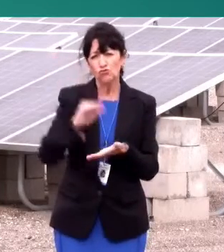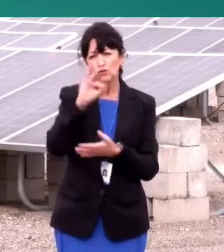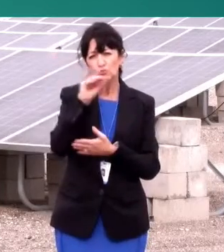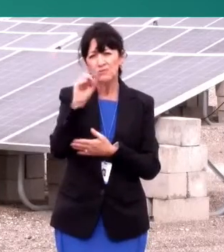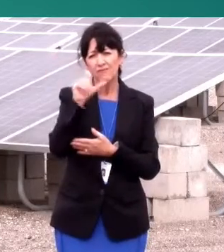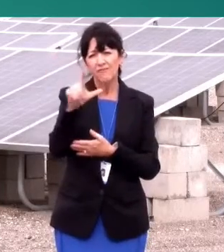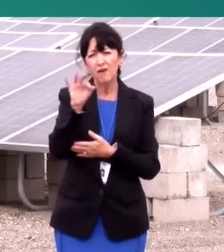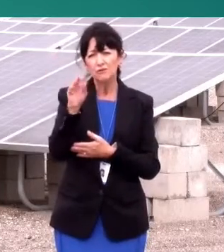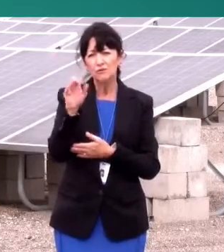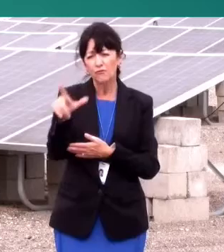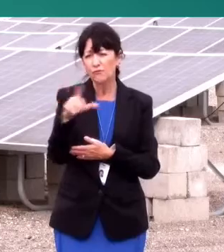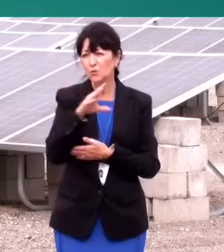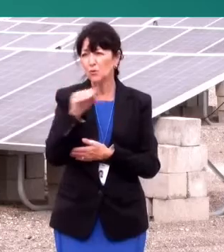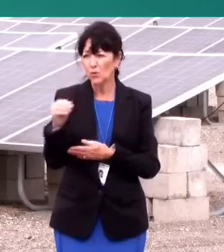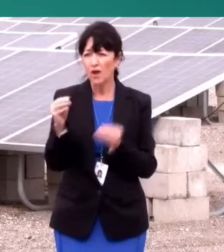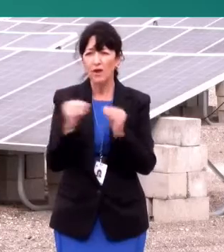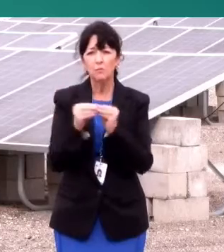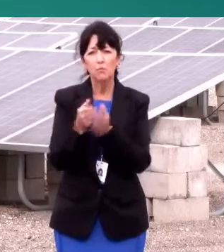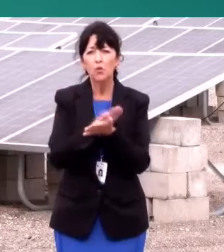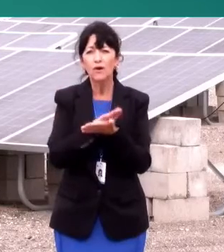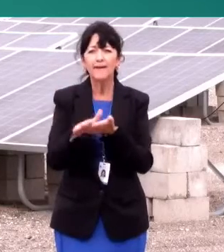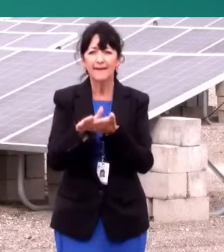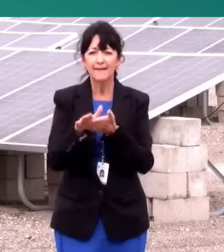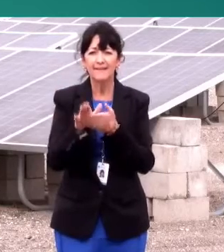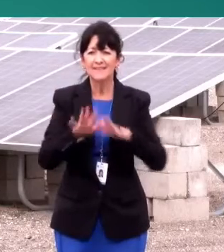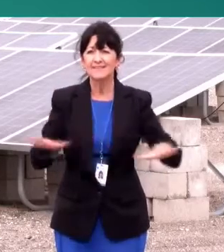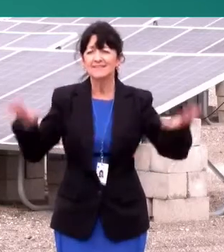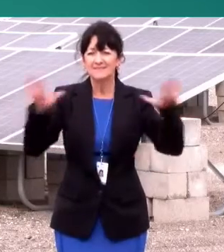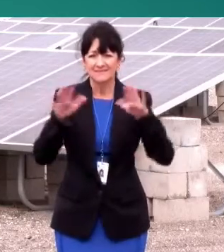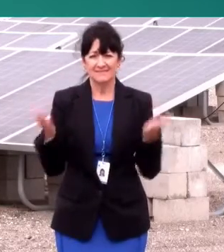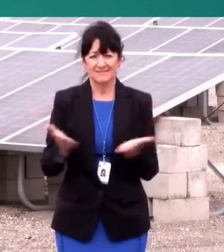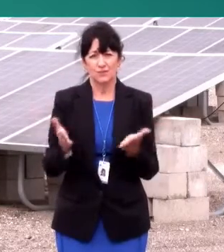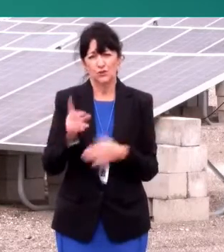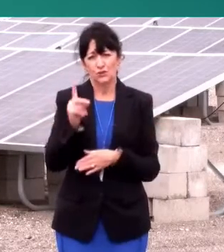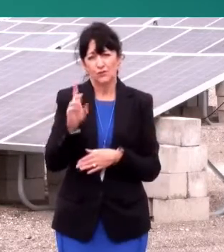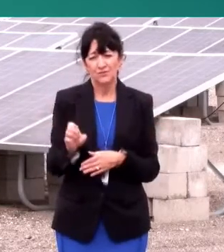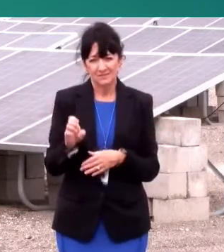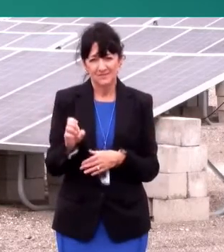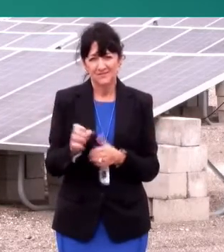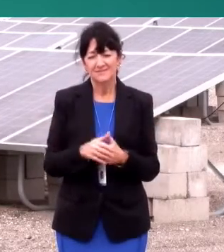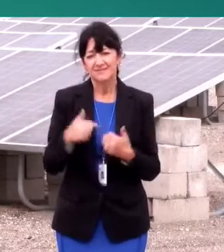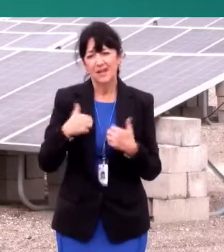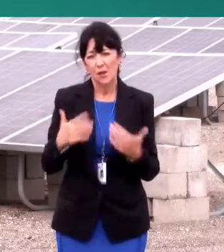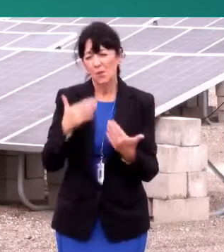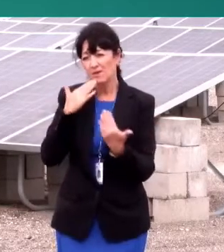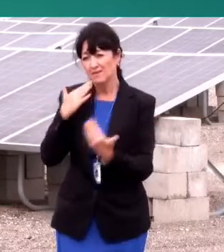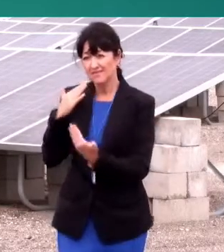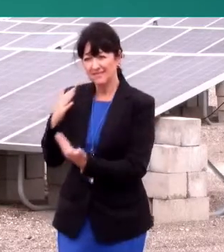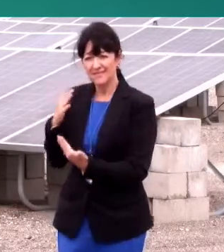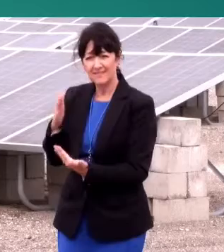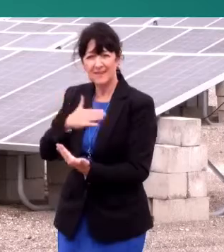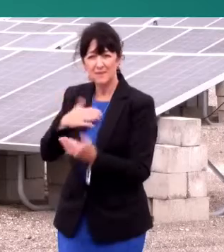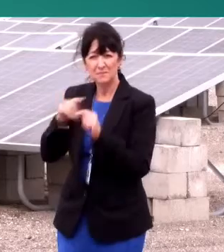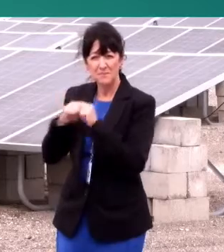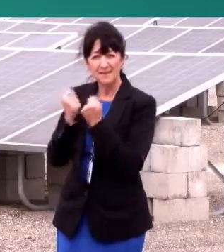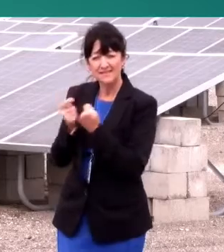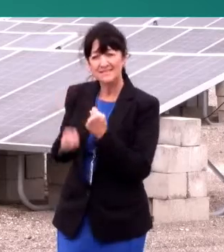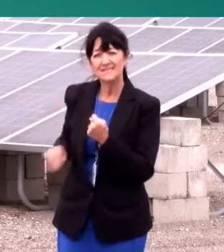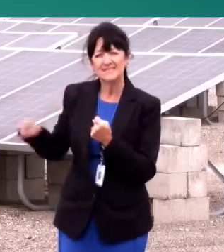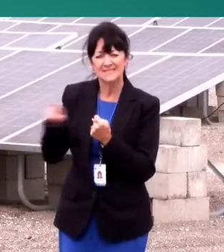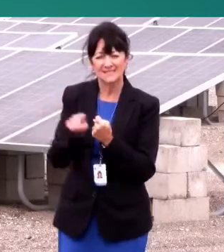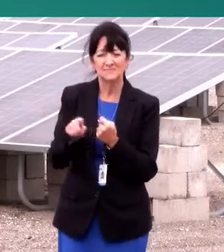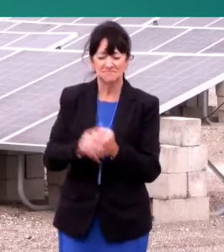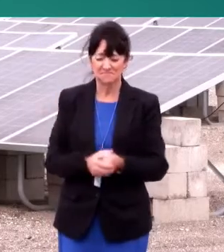in Delaware. So thank you, and it's my honor to introduce Dustin Thompson, Salara Nayani, and Jeffrey Richardson, as well as Councilwoman Durham. Thank